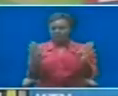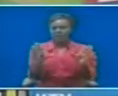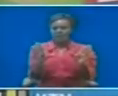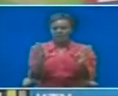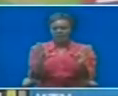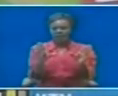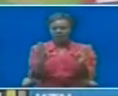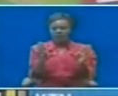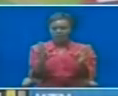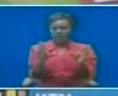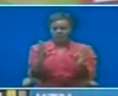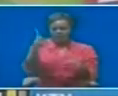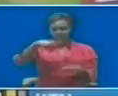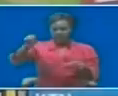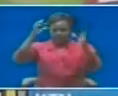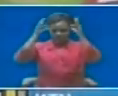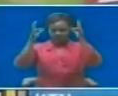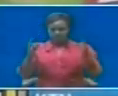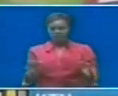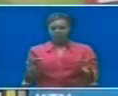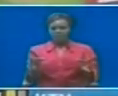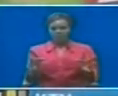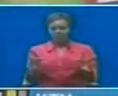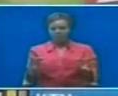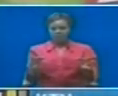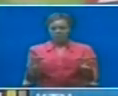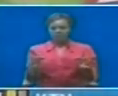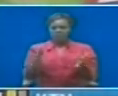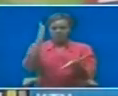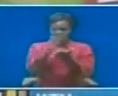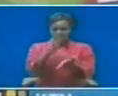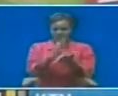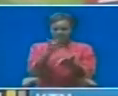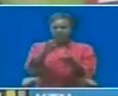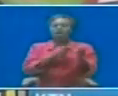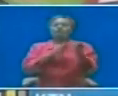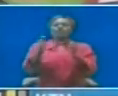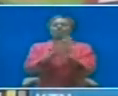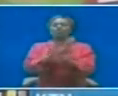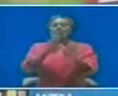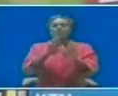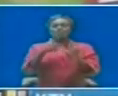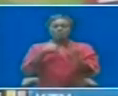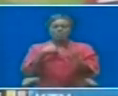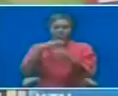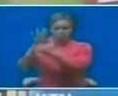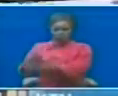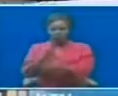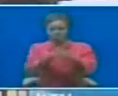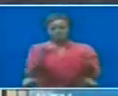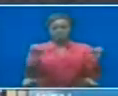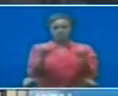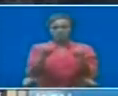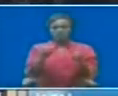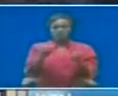what will be the rightful decision. Will be guided by the facts as they shall be. So there's nothing for me to be biased about.